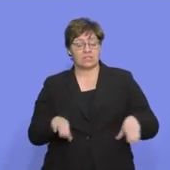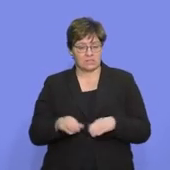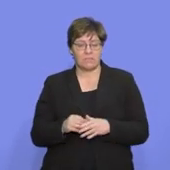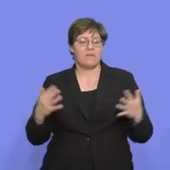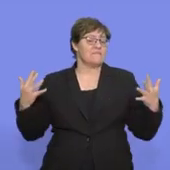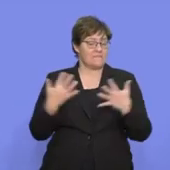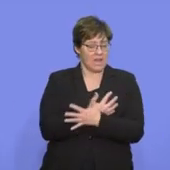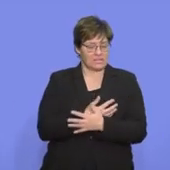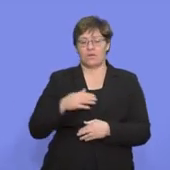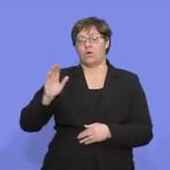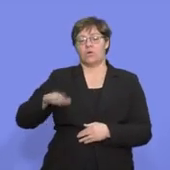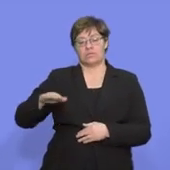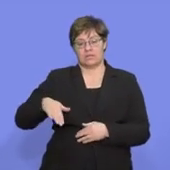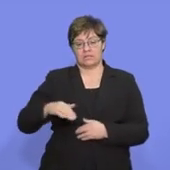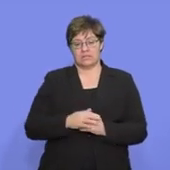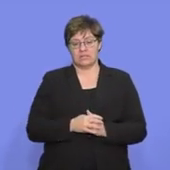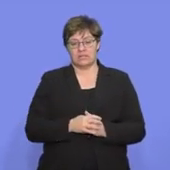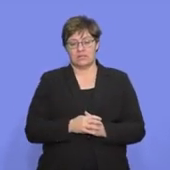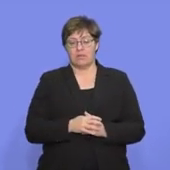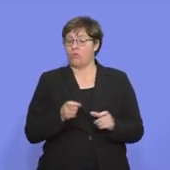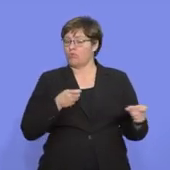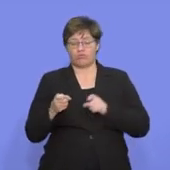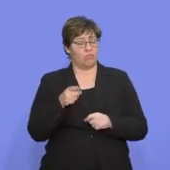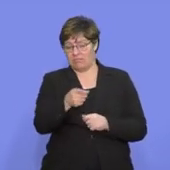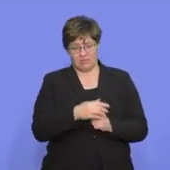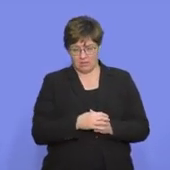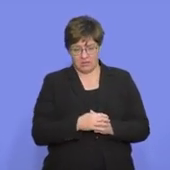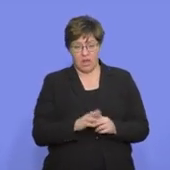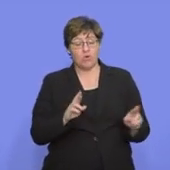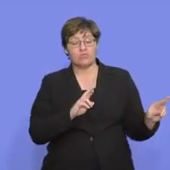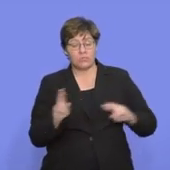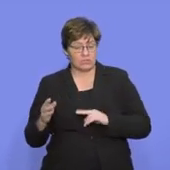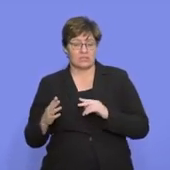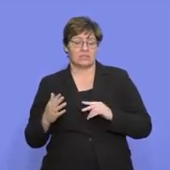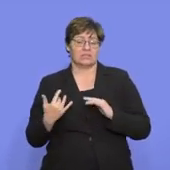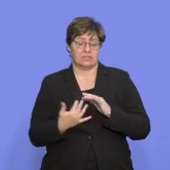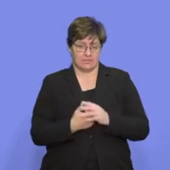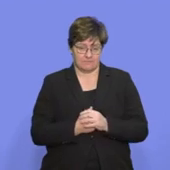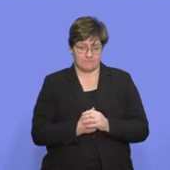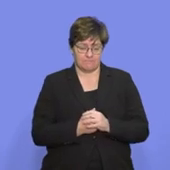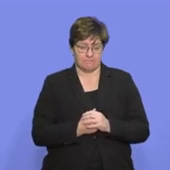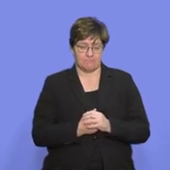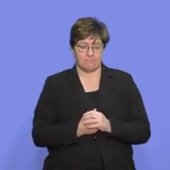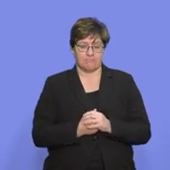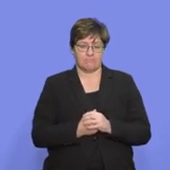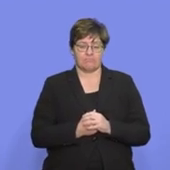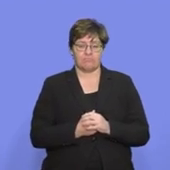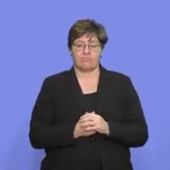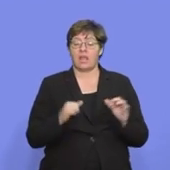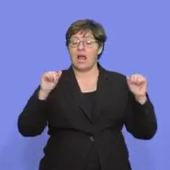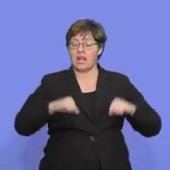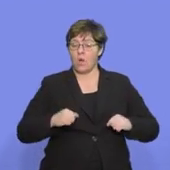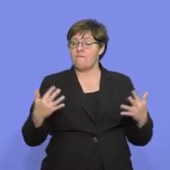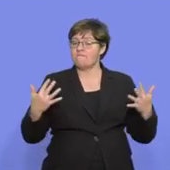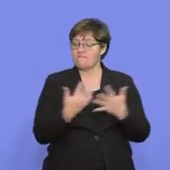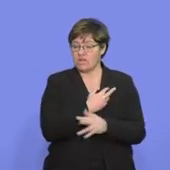quick, automatic, you don't control this, respond to stimulus. And it allows for a quick